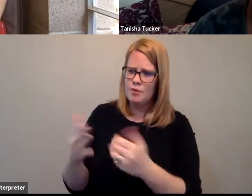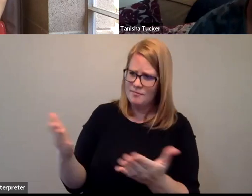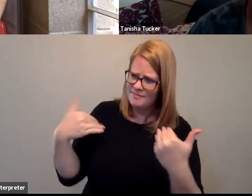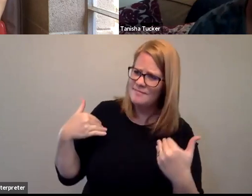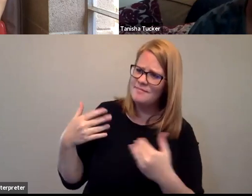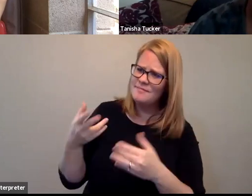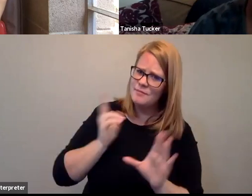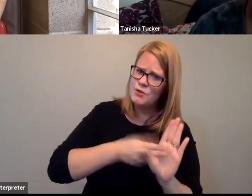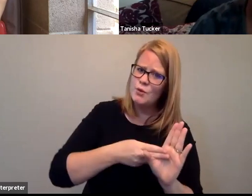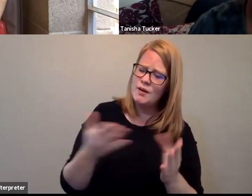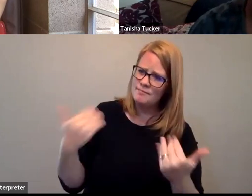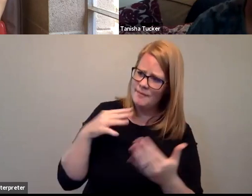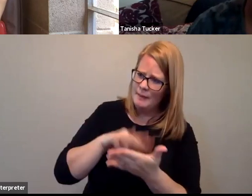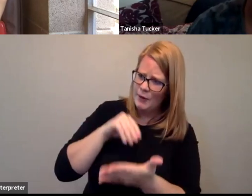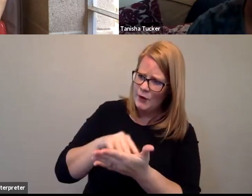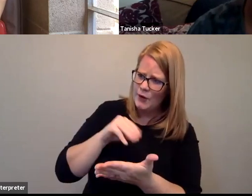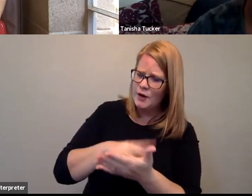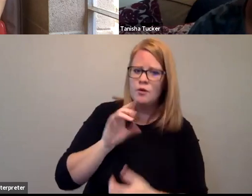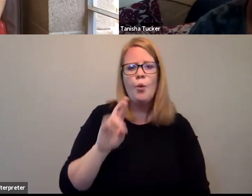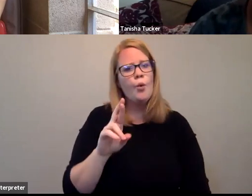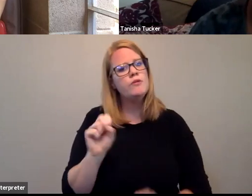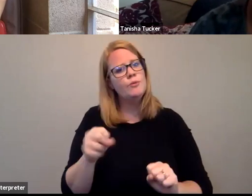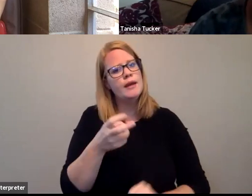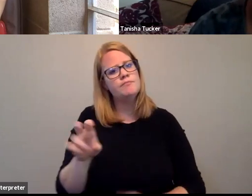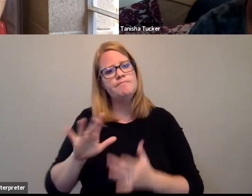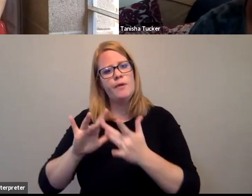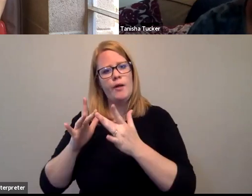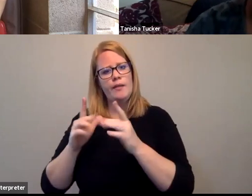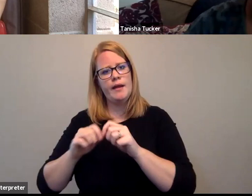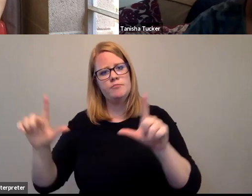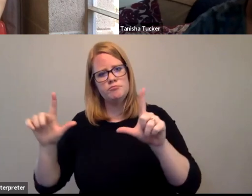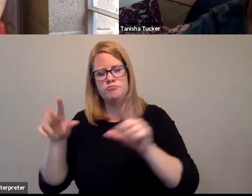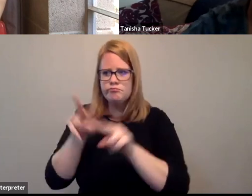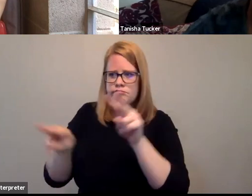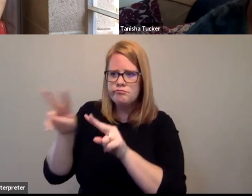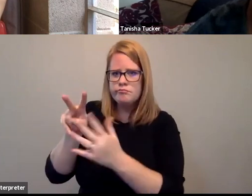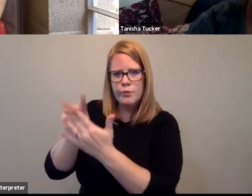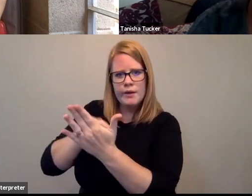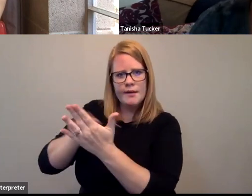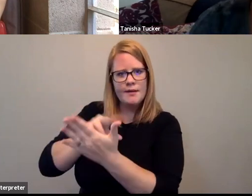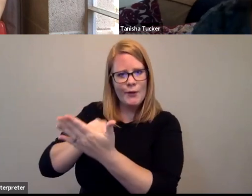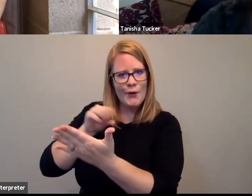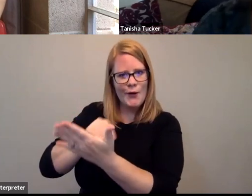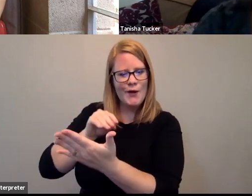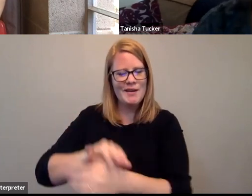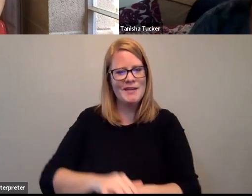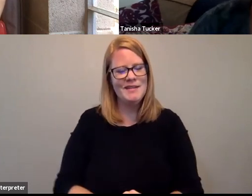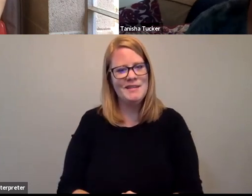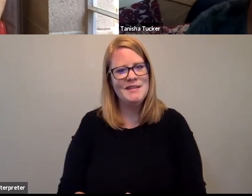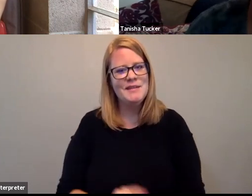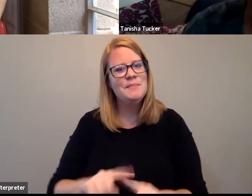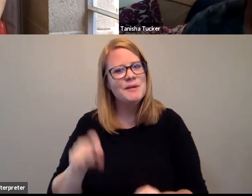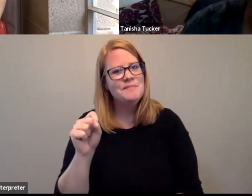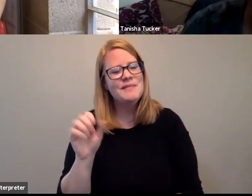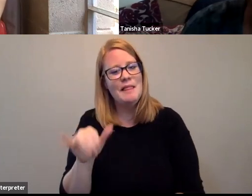and get in connection with us. So I think that's wonderful. But yes, and he still comes out every year, that